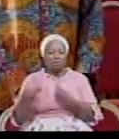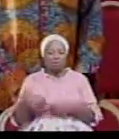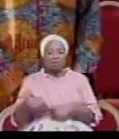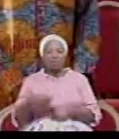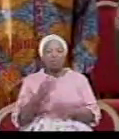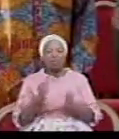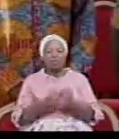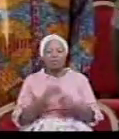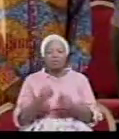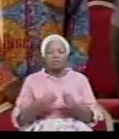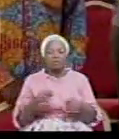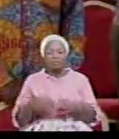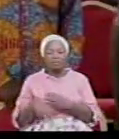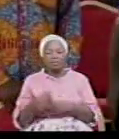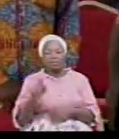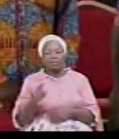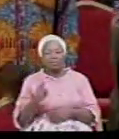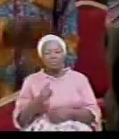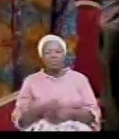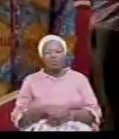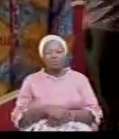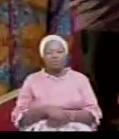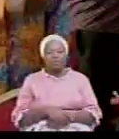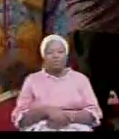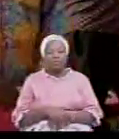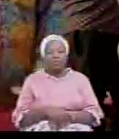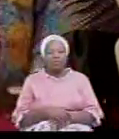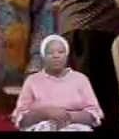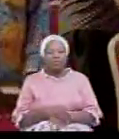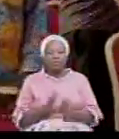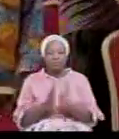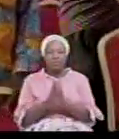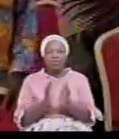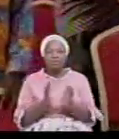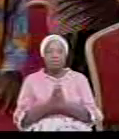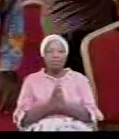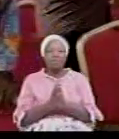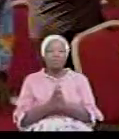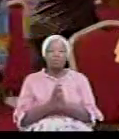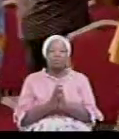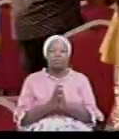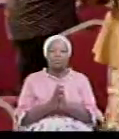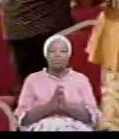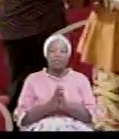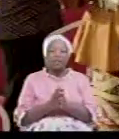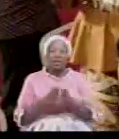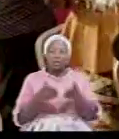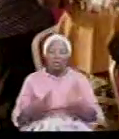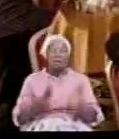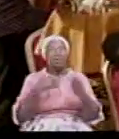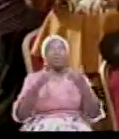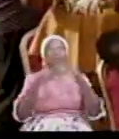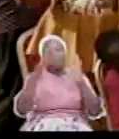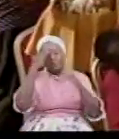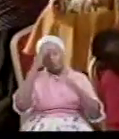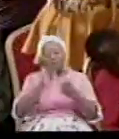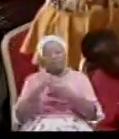here. Let heavens hear we are here. Let the angels hear, we are